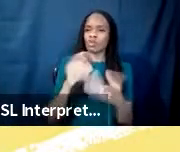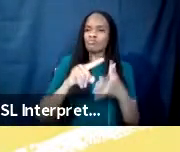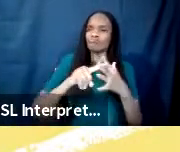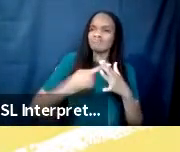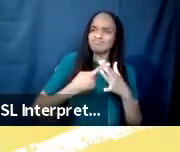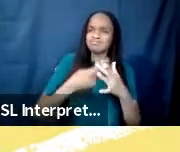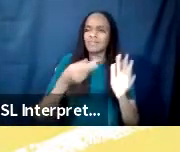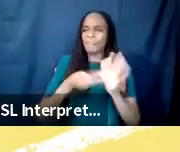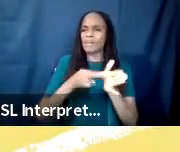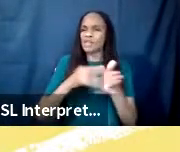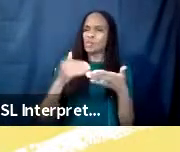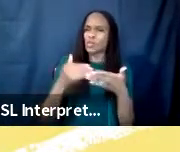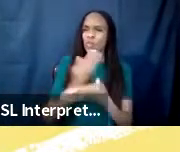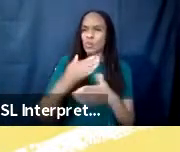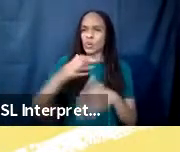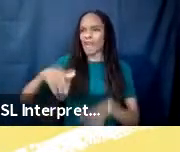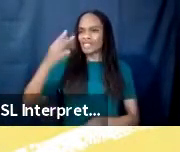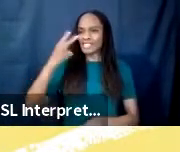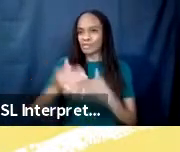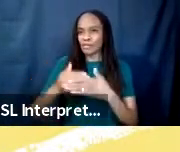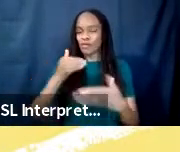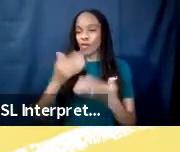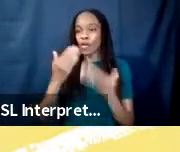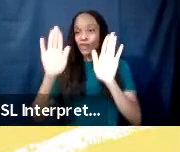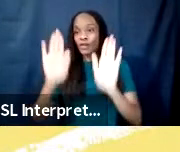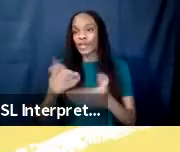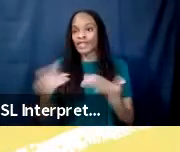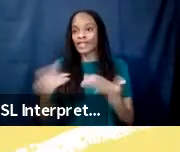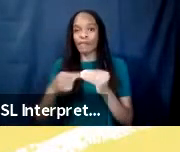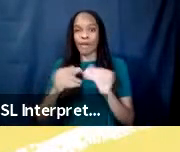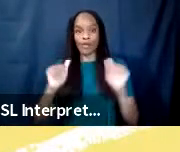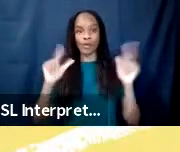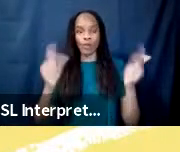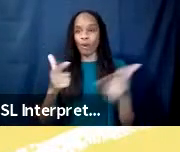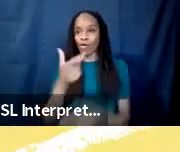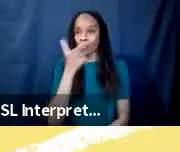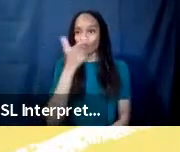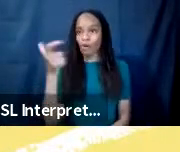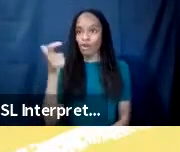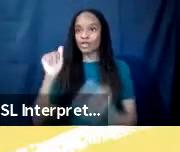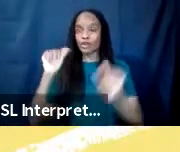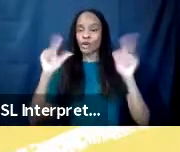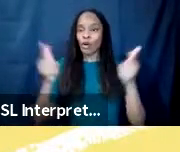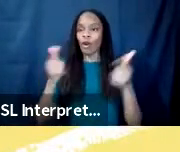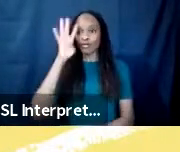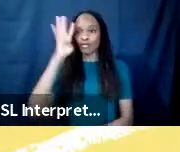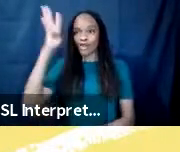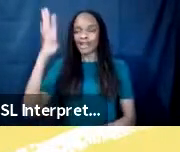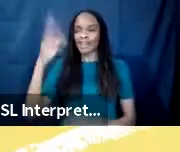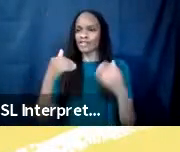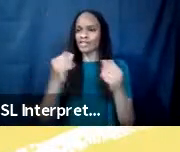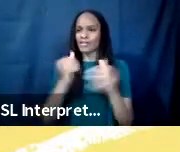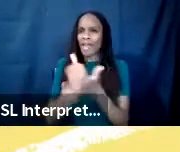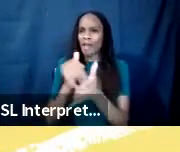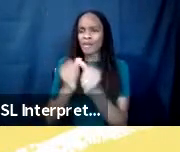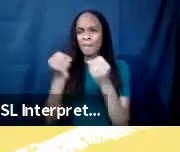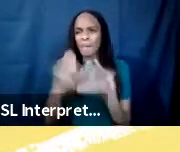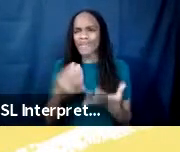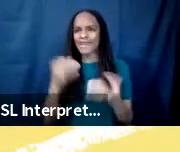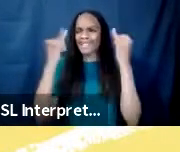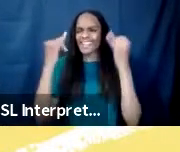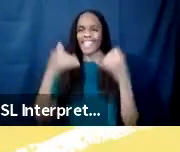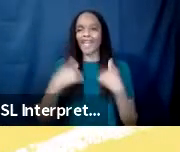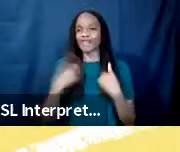before. The great thing about all of you that are listening to this presentation is you're so creative and you come up with so many ideas, and there's always something new and